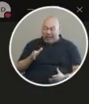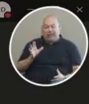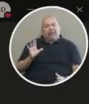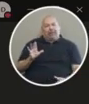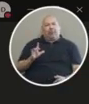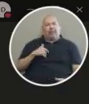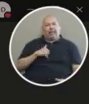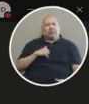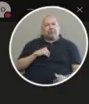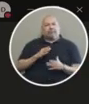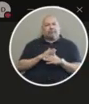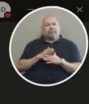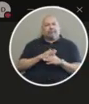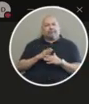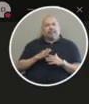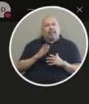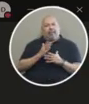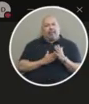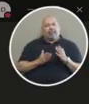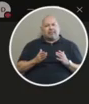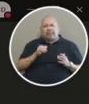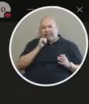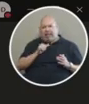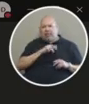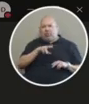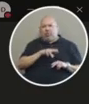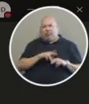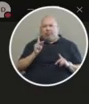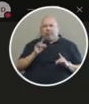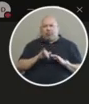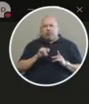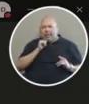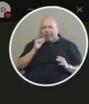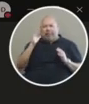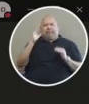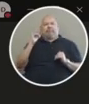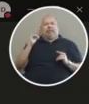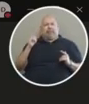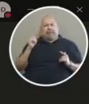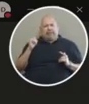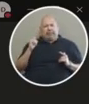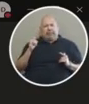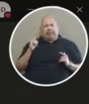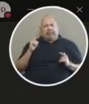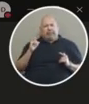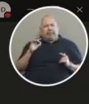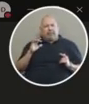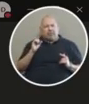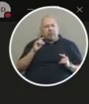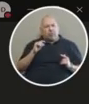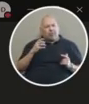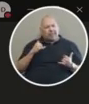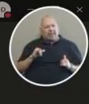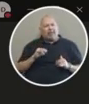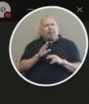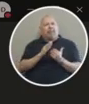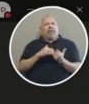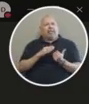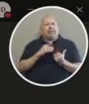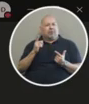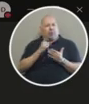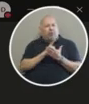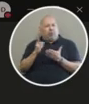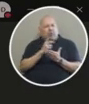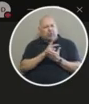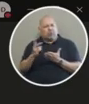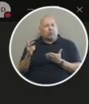how to get the message out that things are not normal, and people shouldn't expect to live their lives the way that they had as easy as a week or